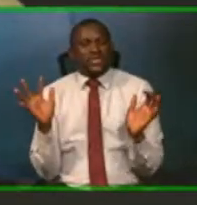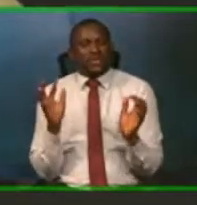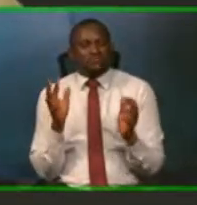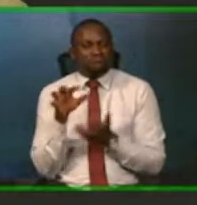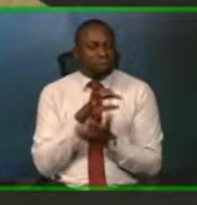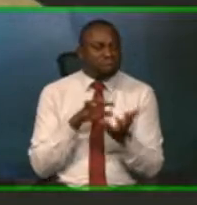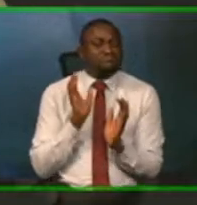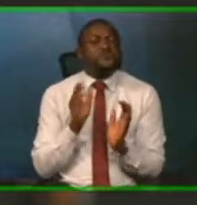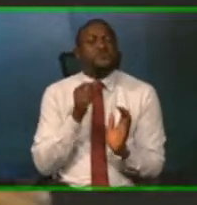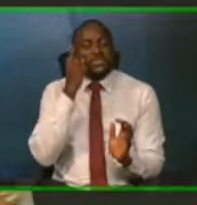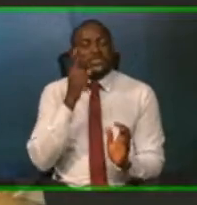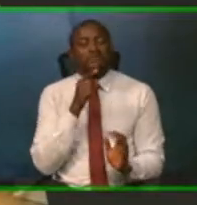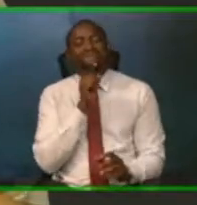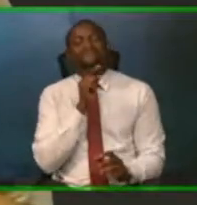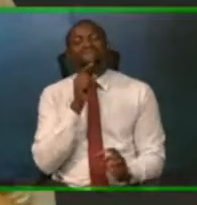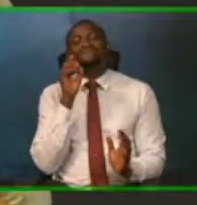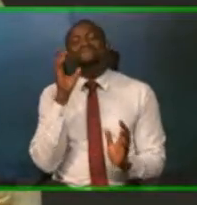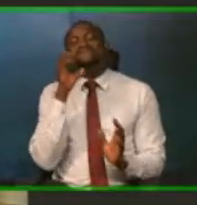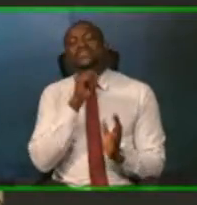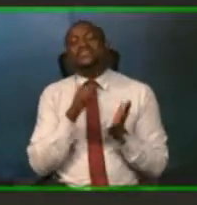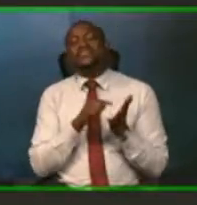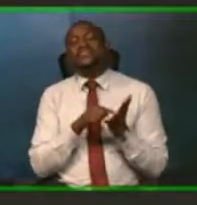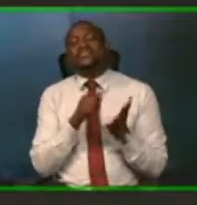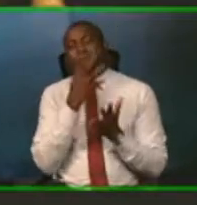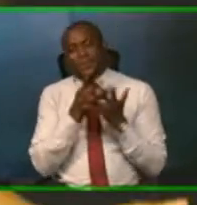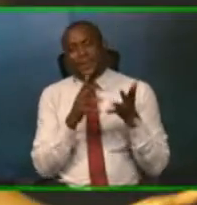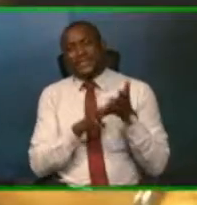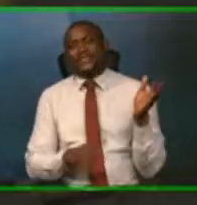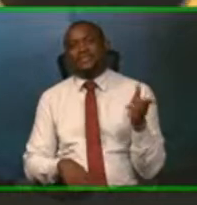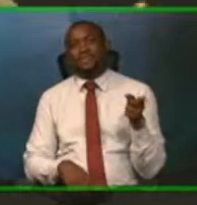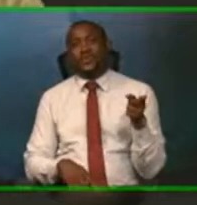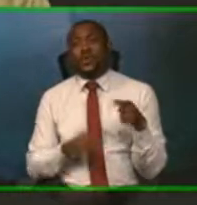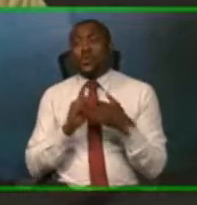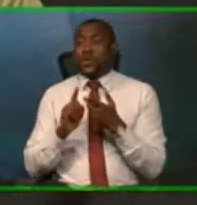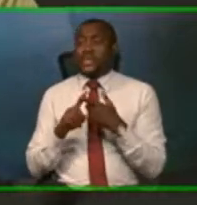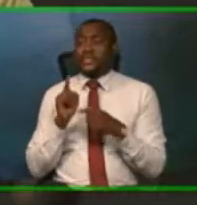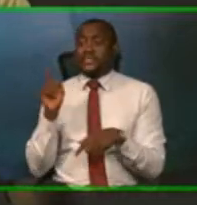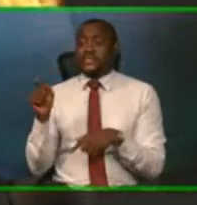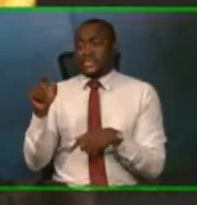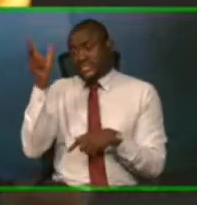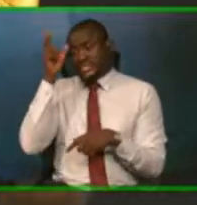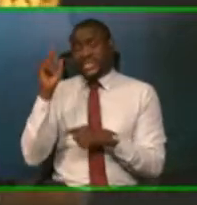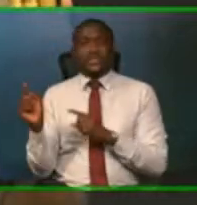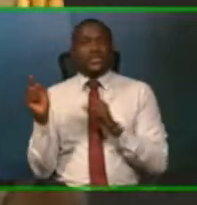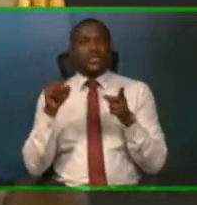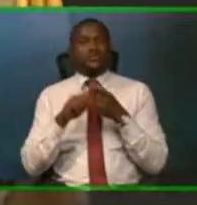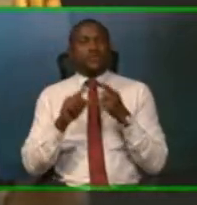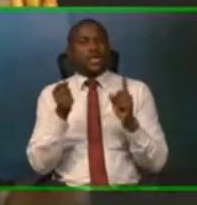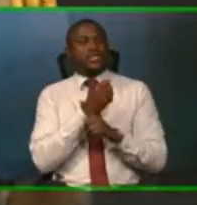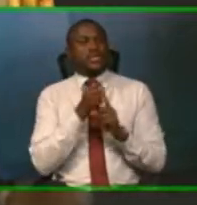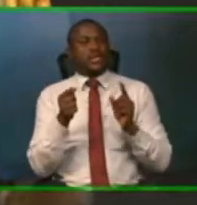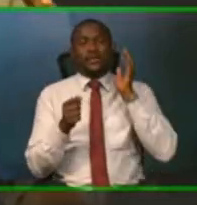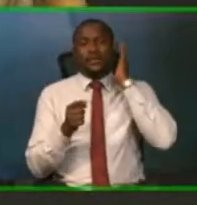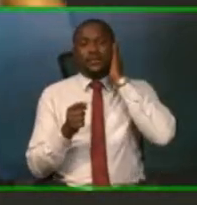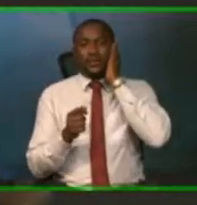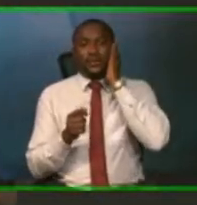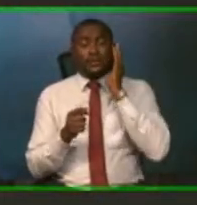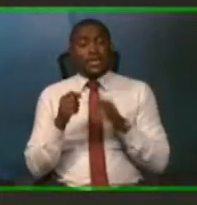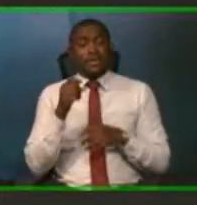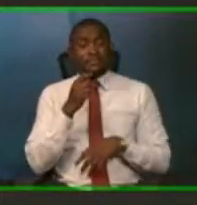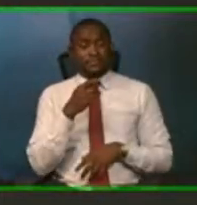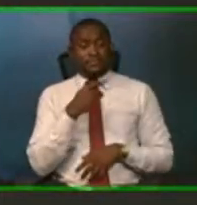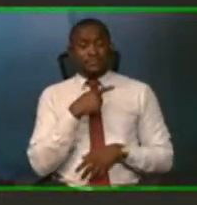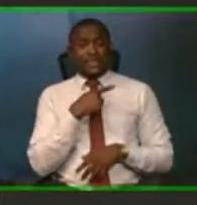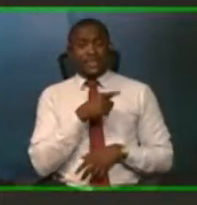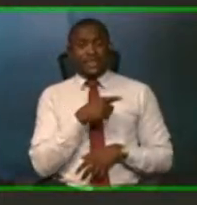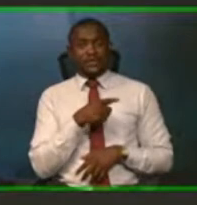tell them, this is what you are missing. When Satan came to attack Peter, Jesus knew what to do. He rebuked